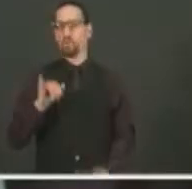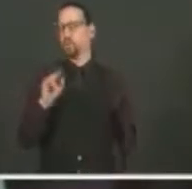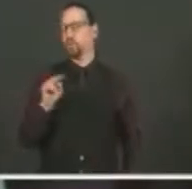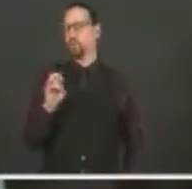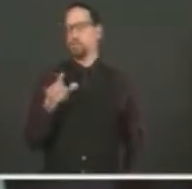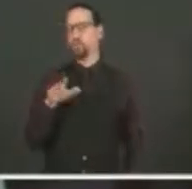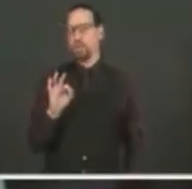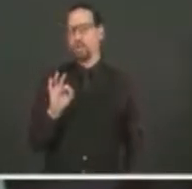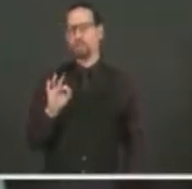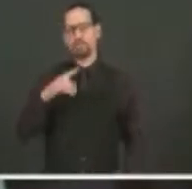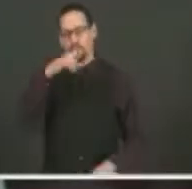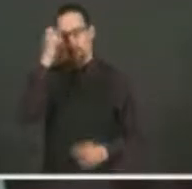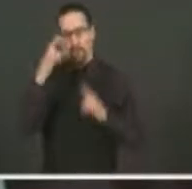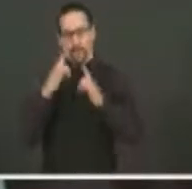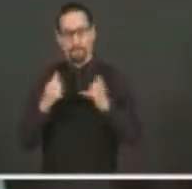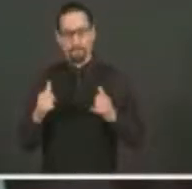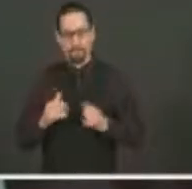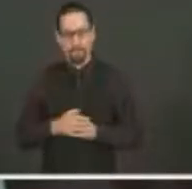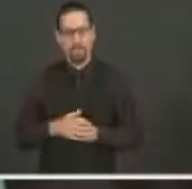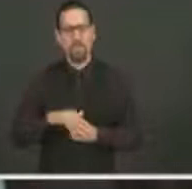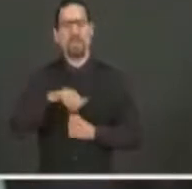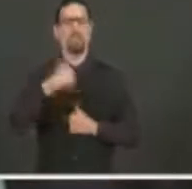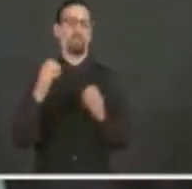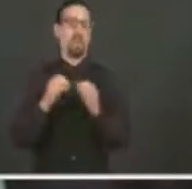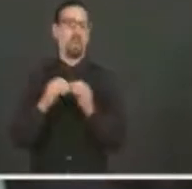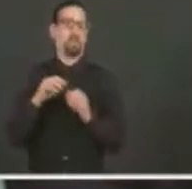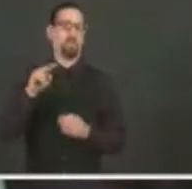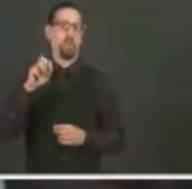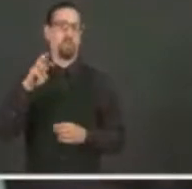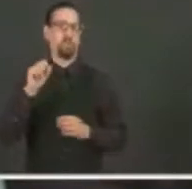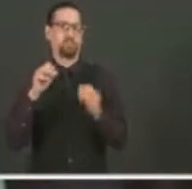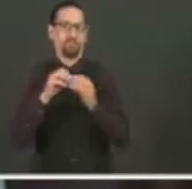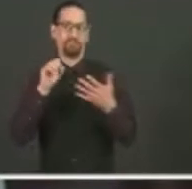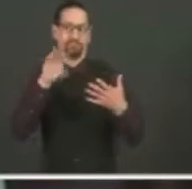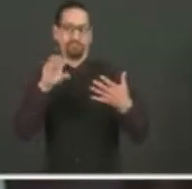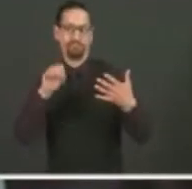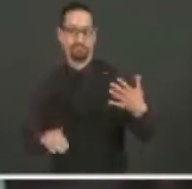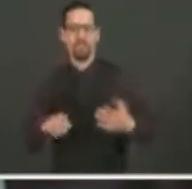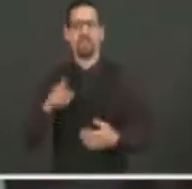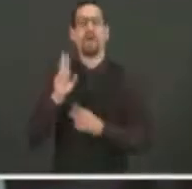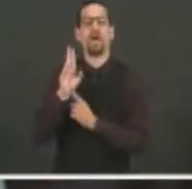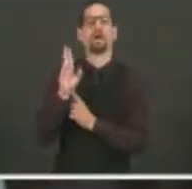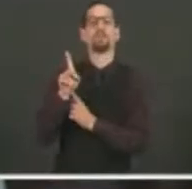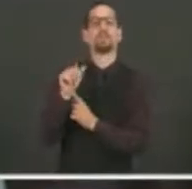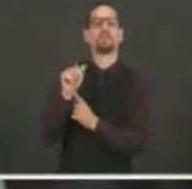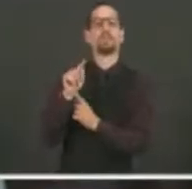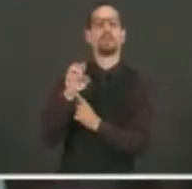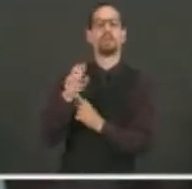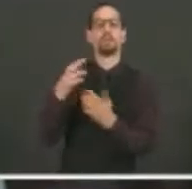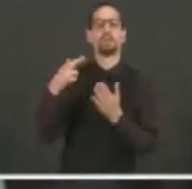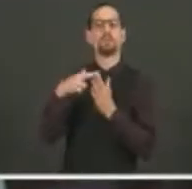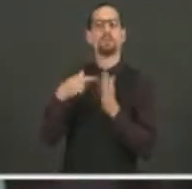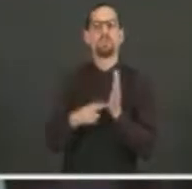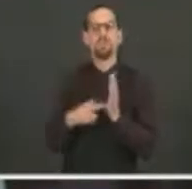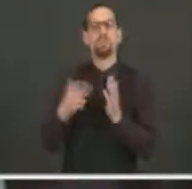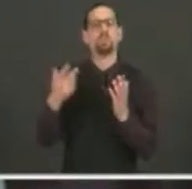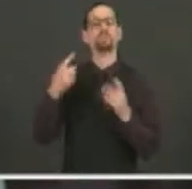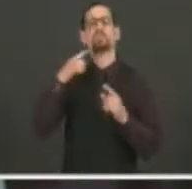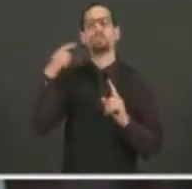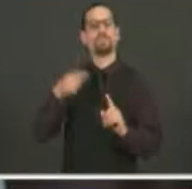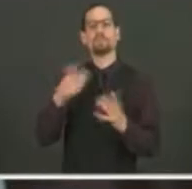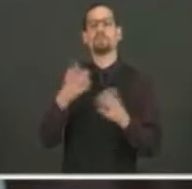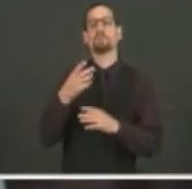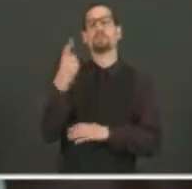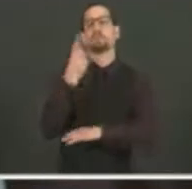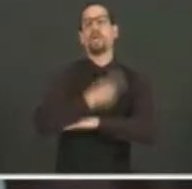Some more good news, we will also be updating childcare guidelines for phase 3 to increase the